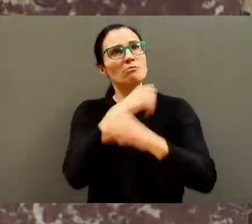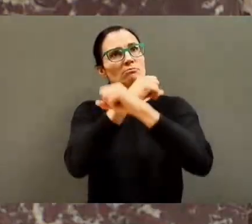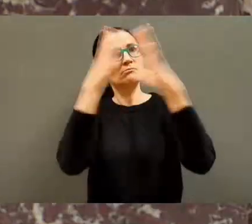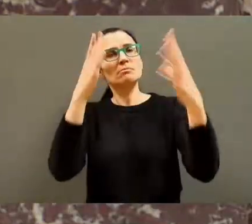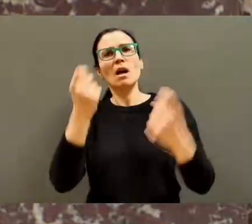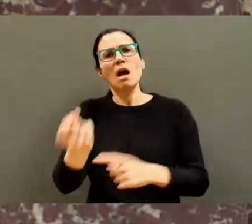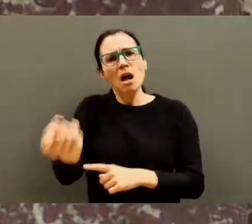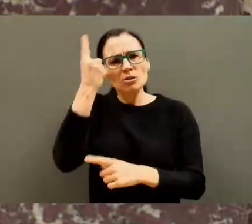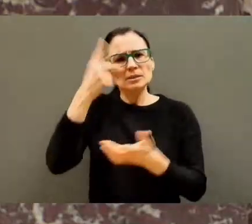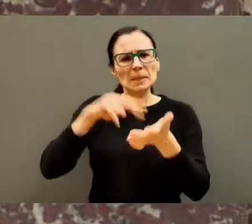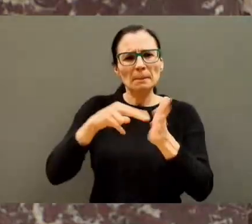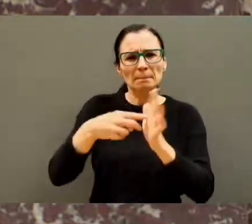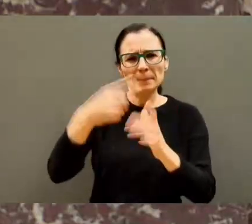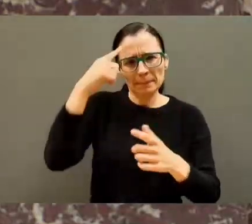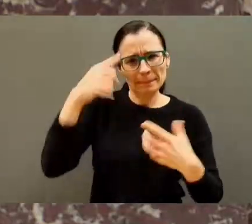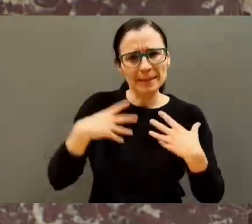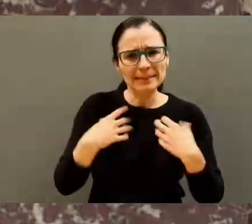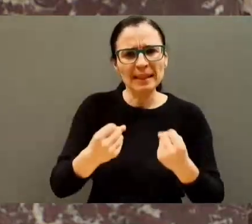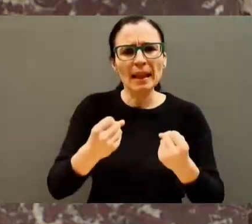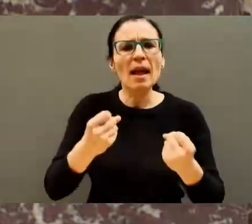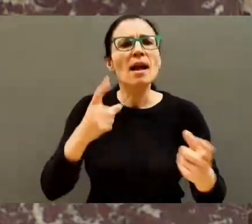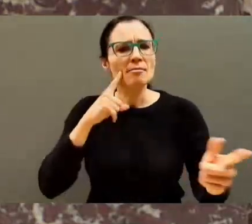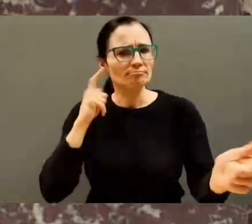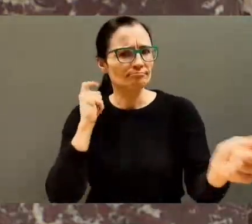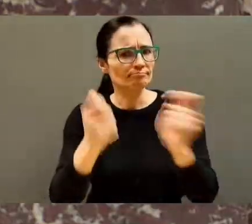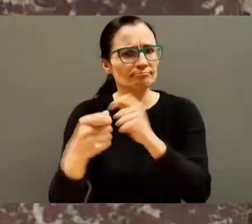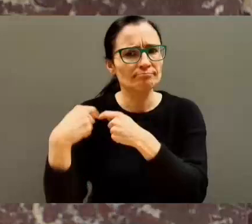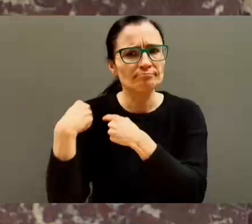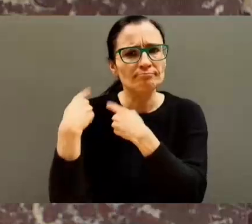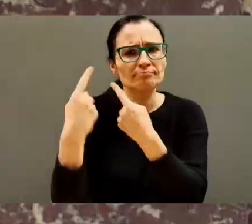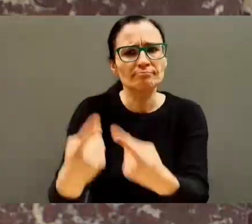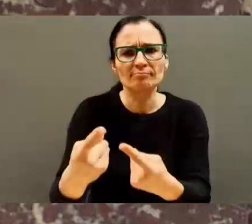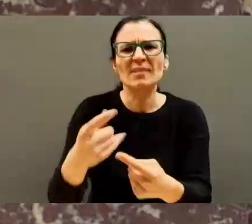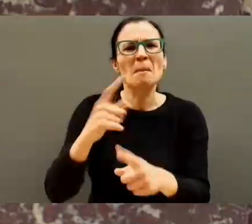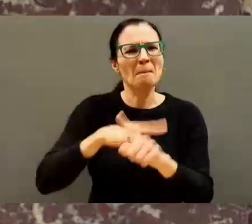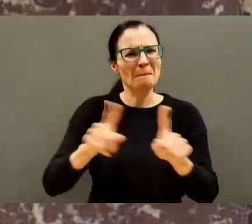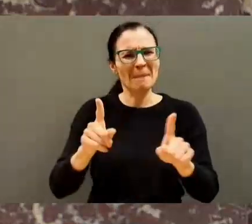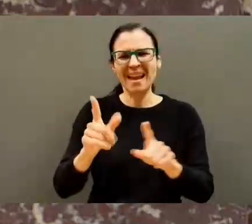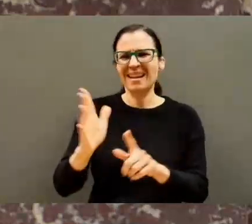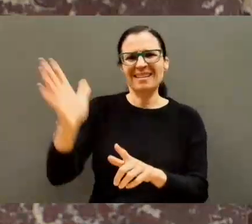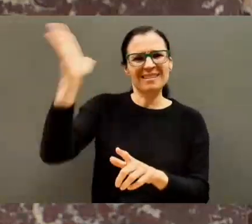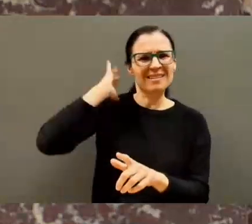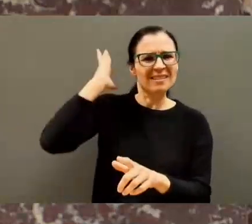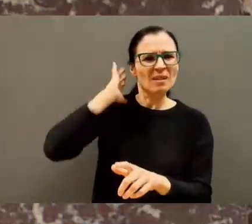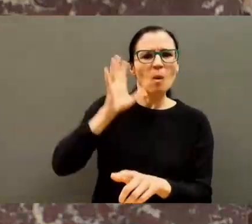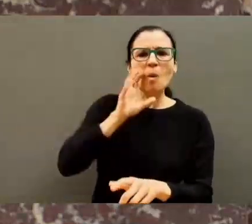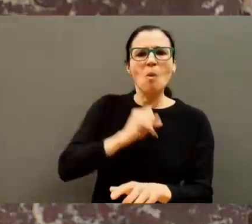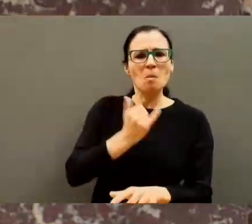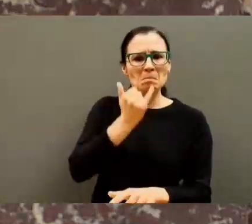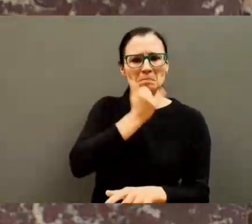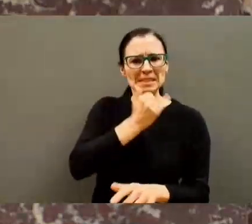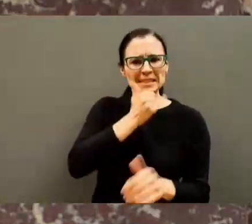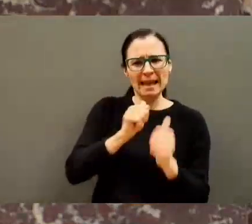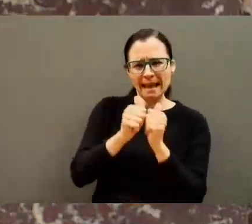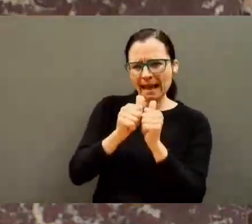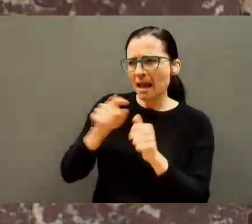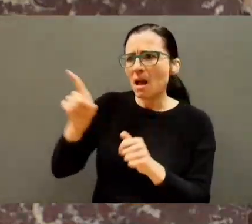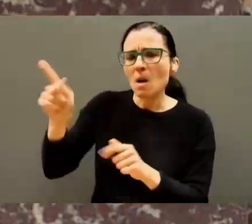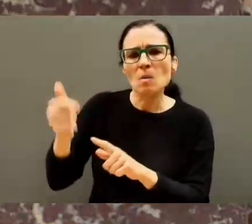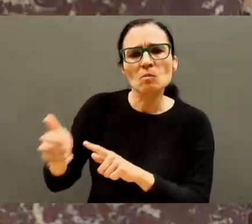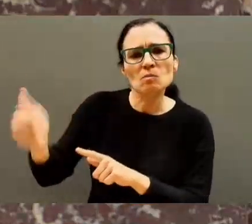Premier ensure that people with lived and living experience are at the centre of this work to ensure BC's new Mental Health Act doesn't cause more harm than